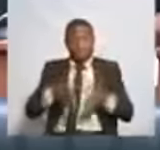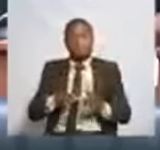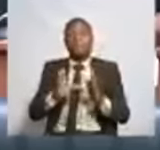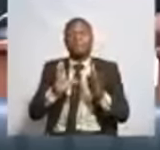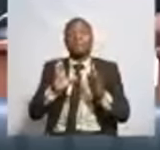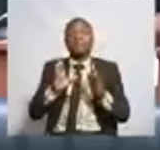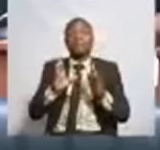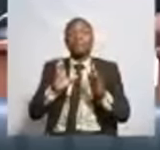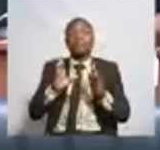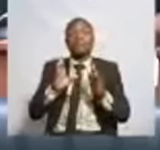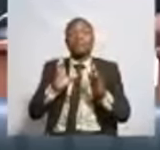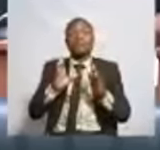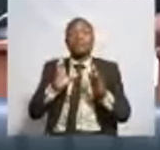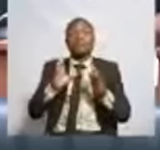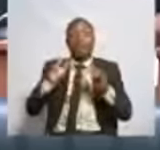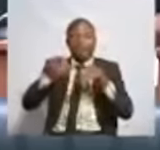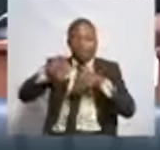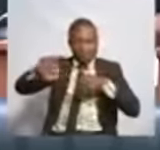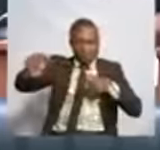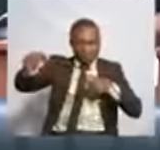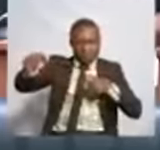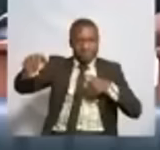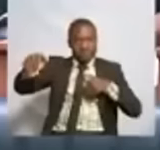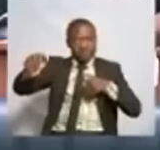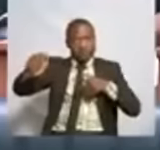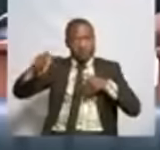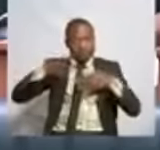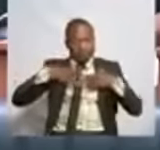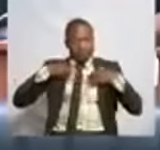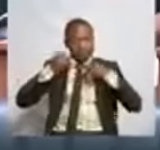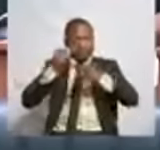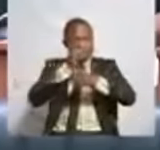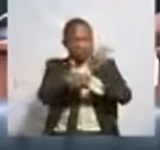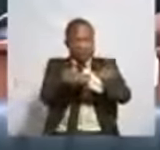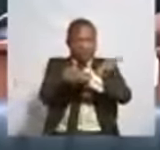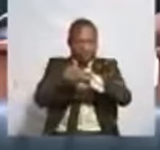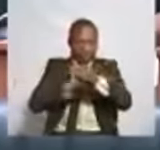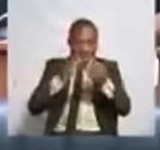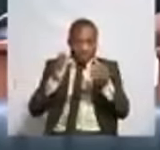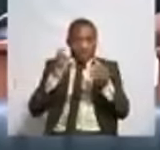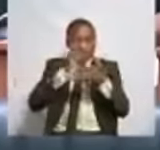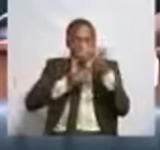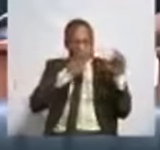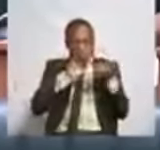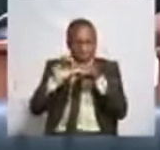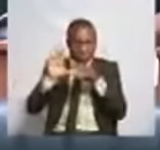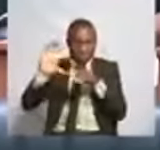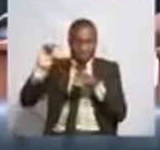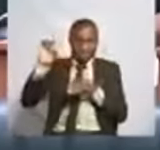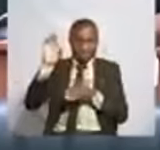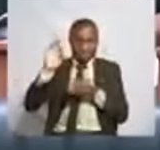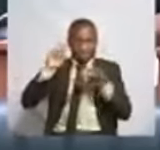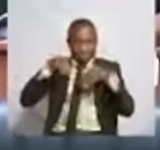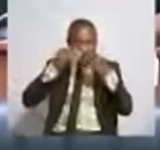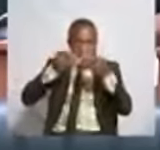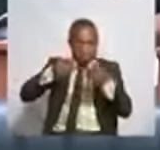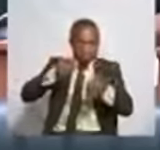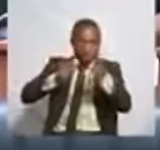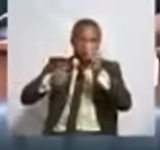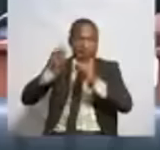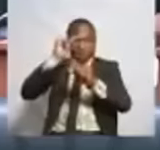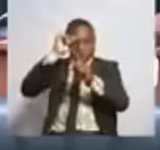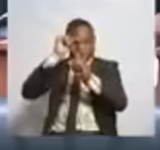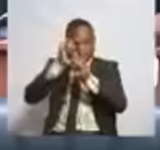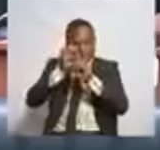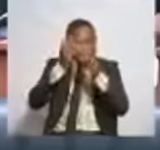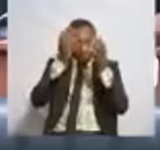children away from facilities. What we are doing under our Constituent Development Fund is that we've given ourselves a target. And